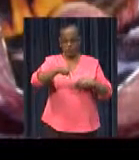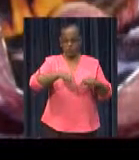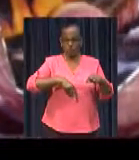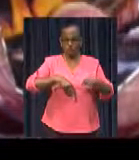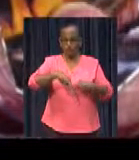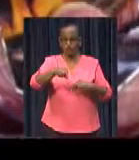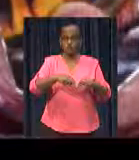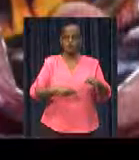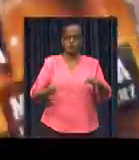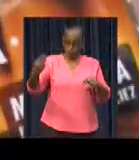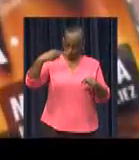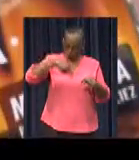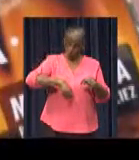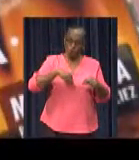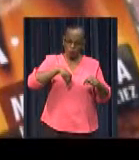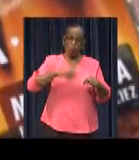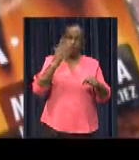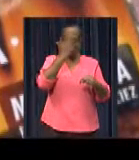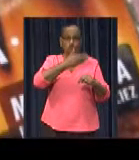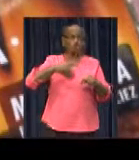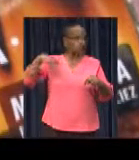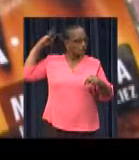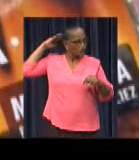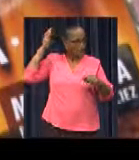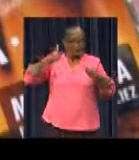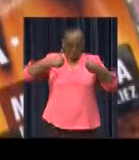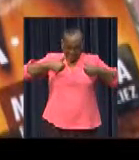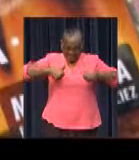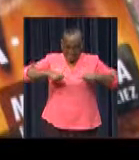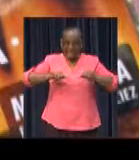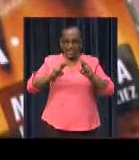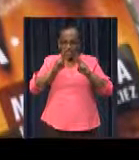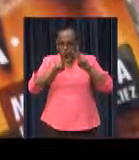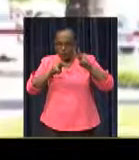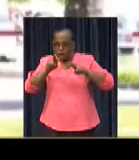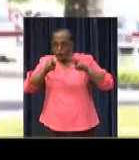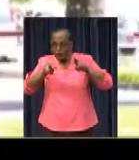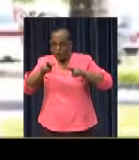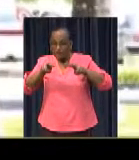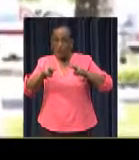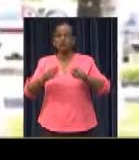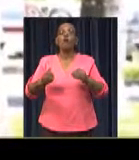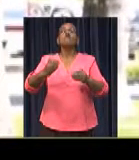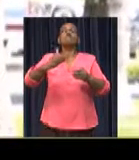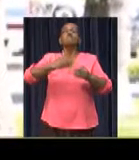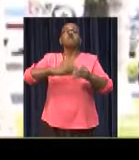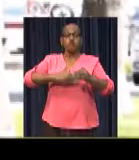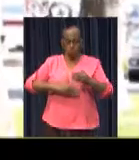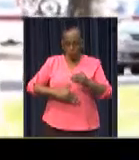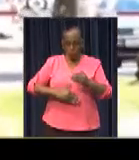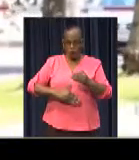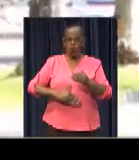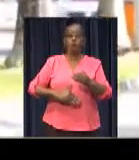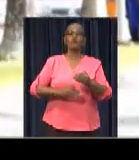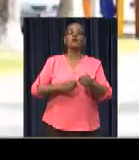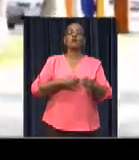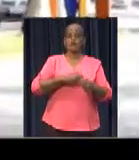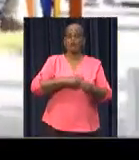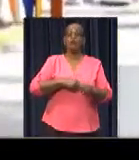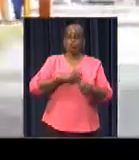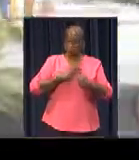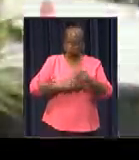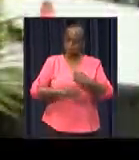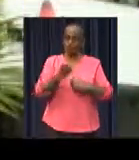examined. The meat shipments in transit towards Suriname will be checked before they are released for